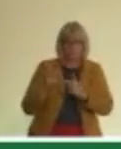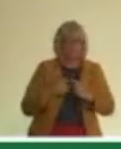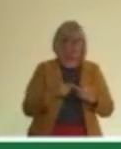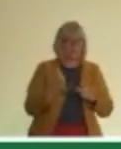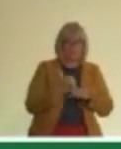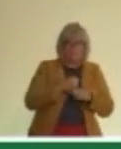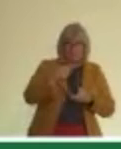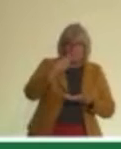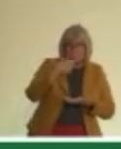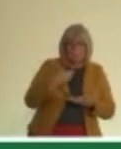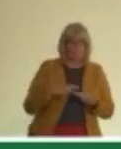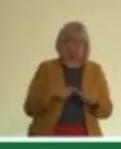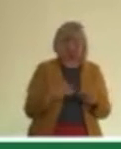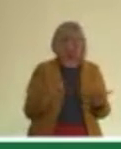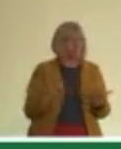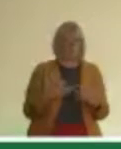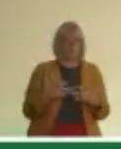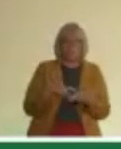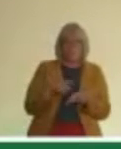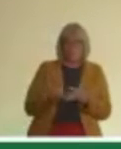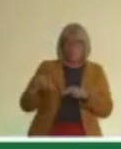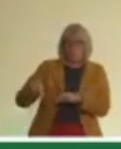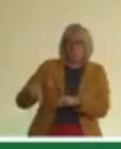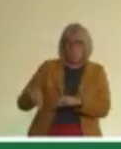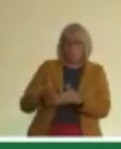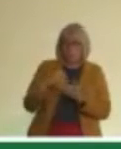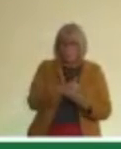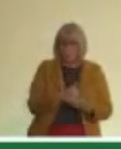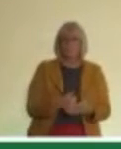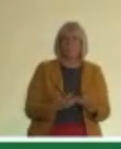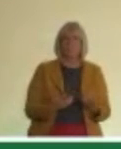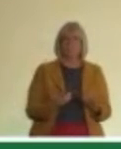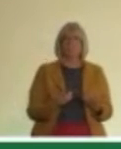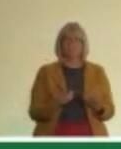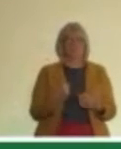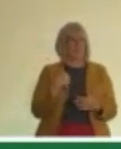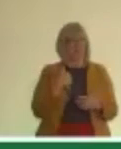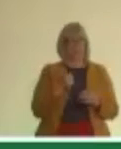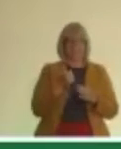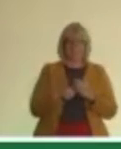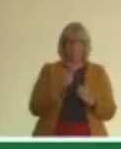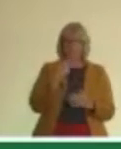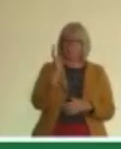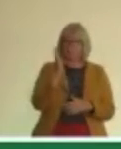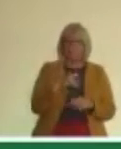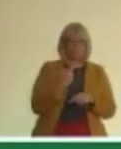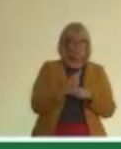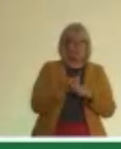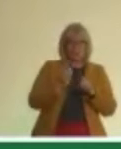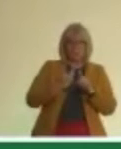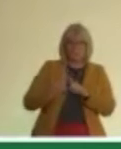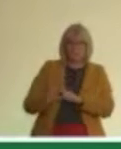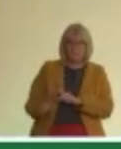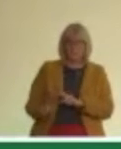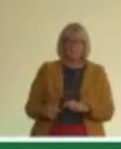walker, everyone's contribution is really needed. And I started this speech by talking about diversity. We need to be as